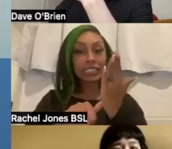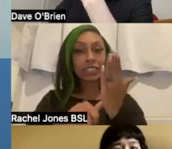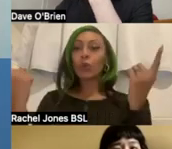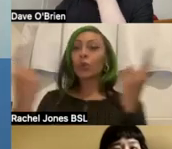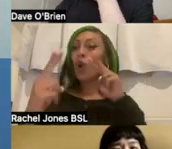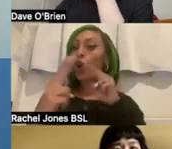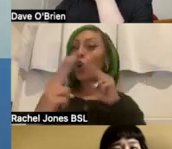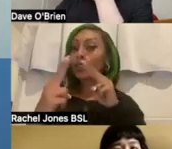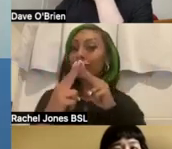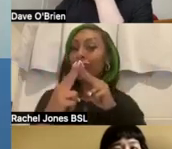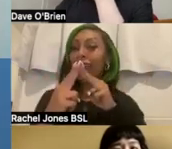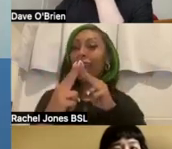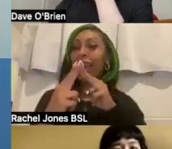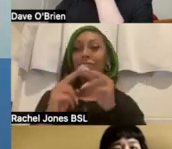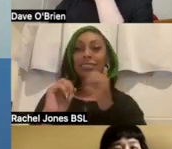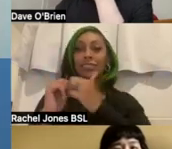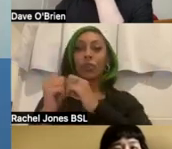they need the extra support.